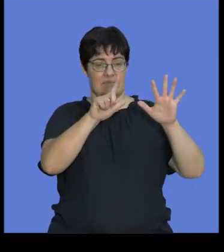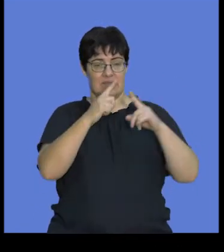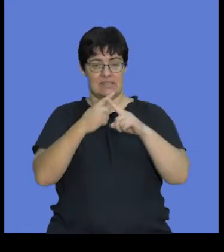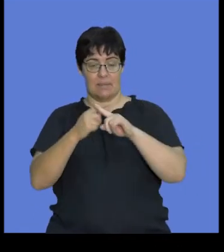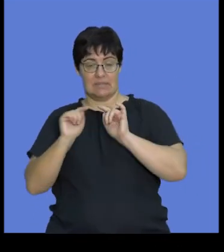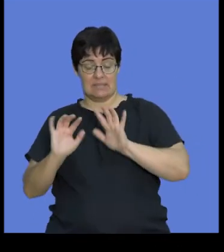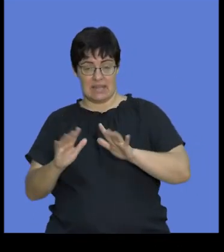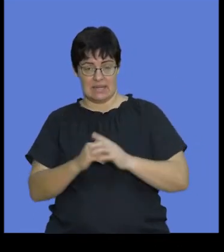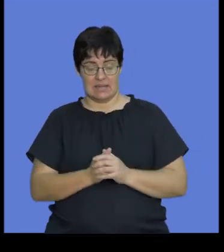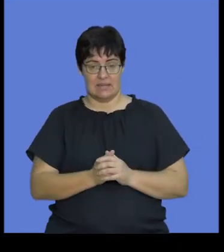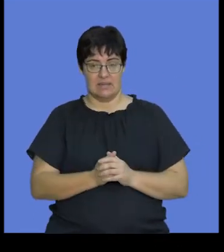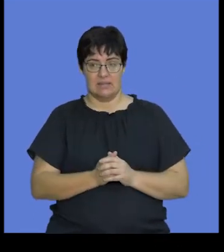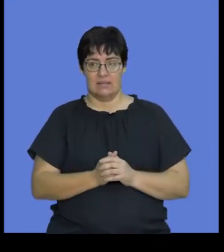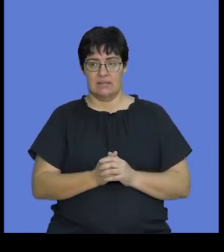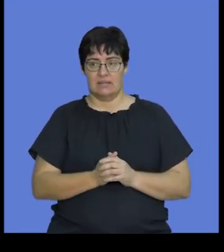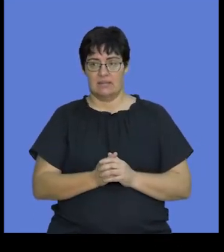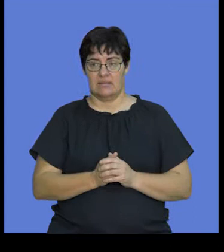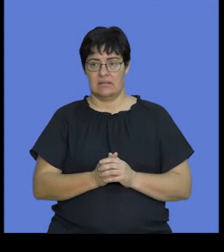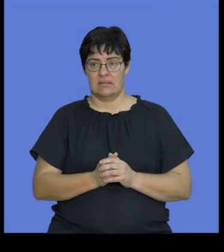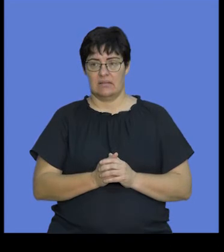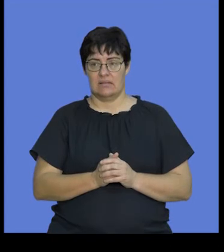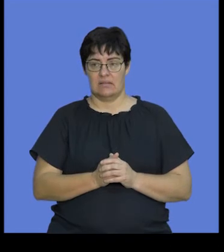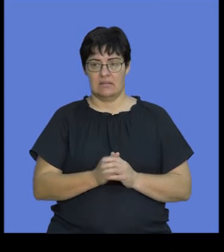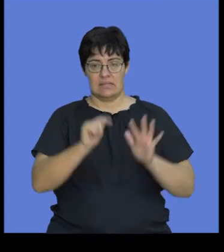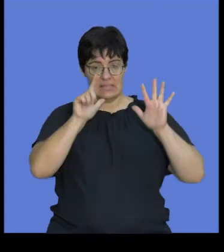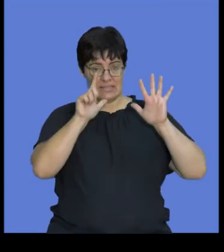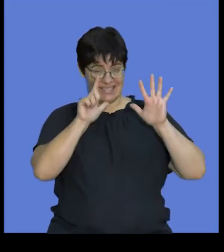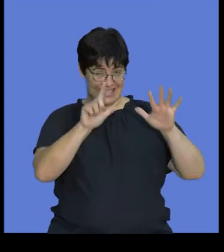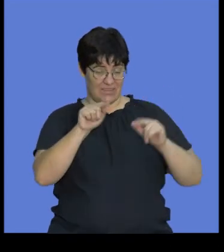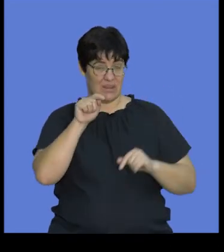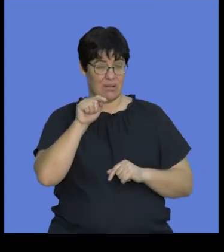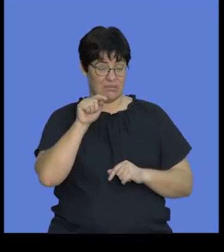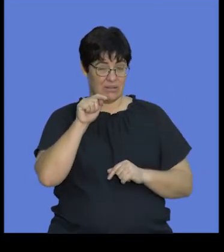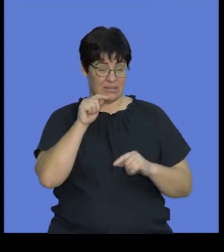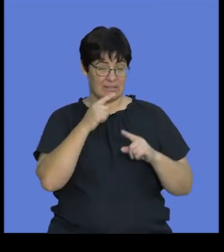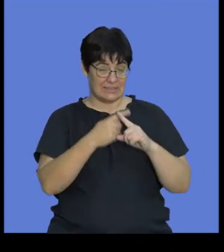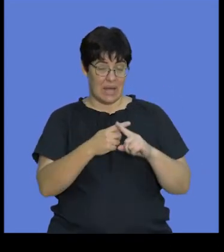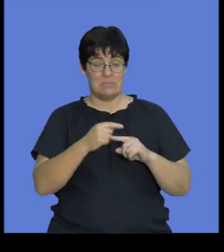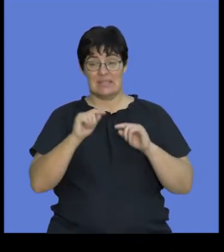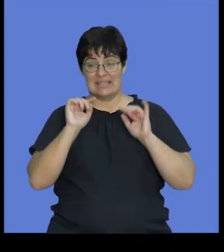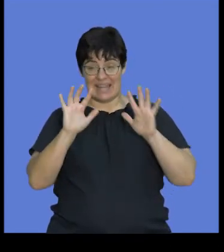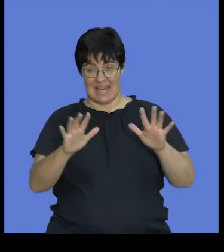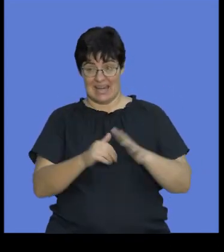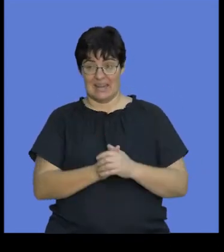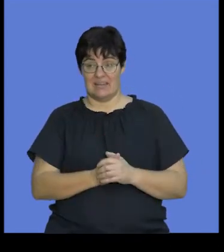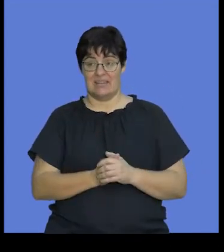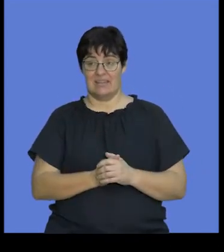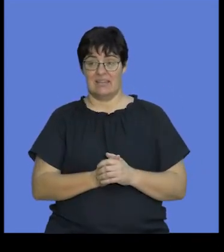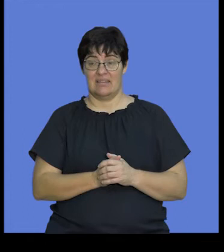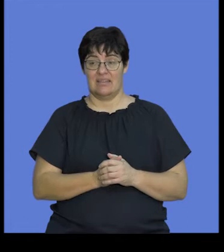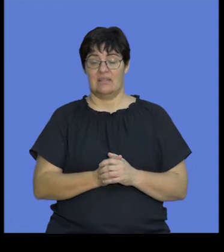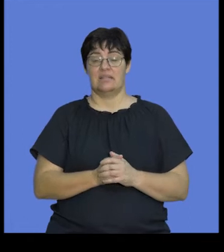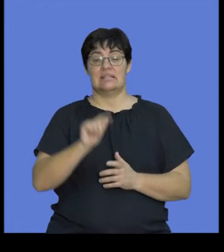7 times 10. No, not 7 times 1. You've also got to put it in your calculator, right? Times 10,